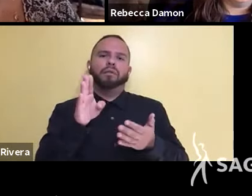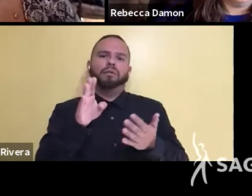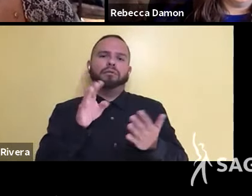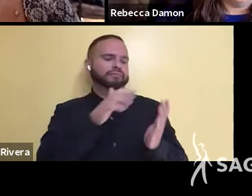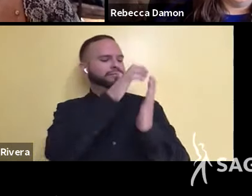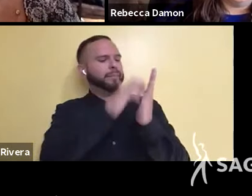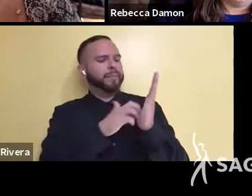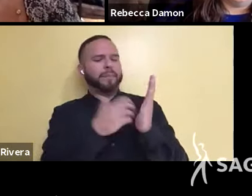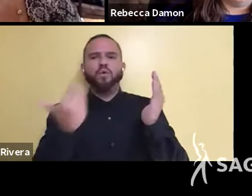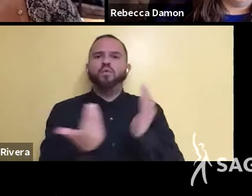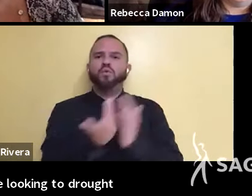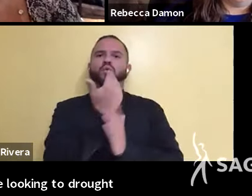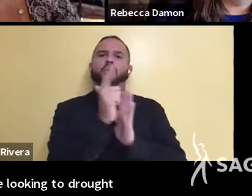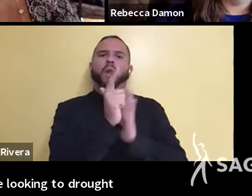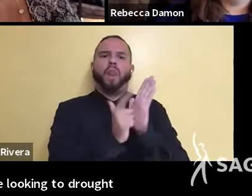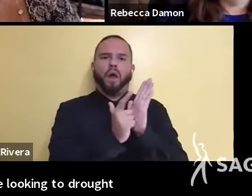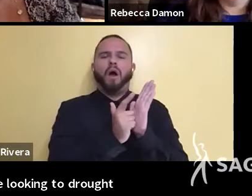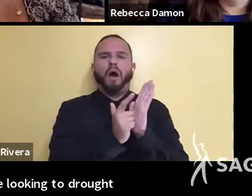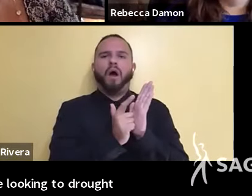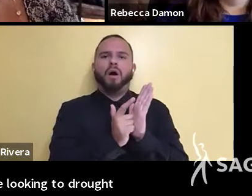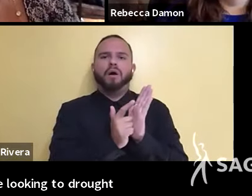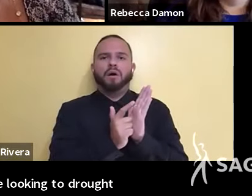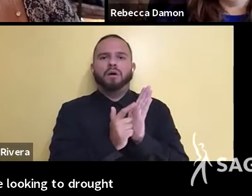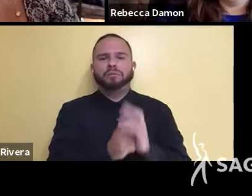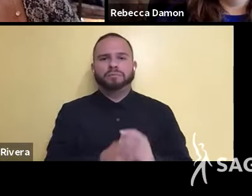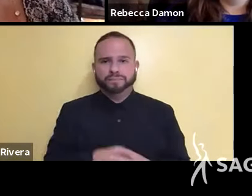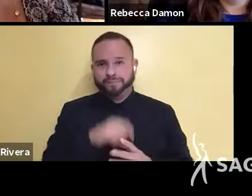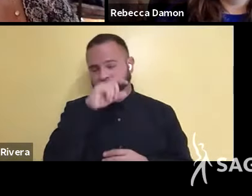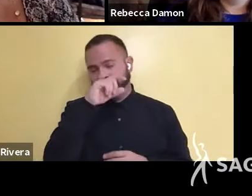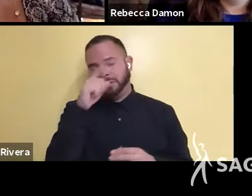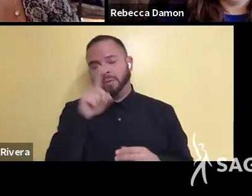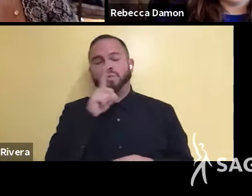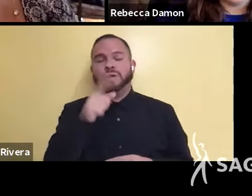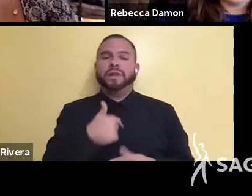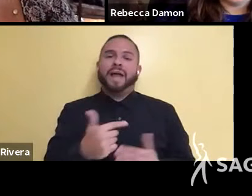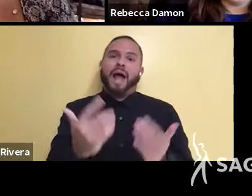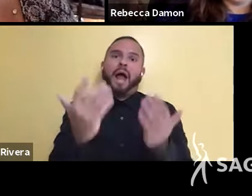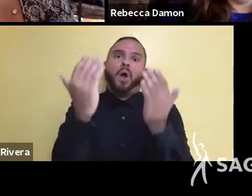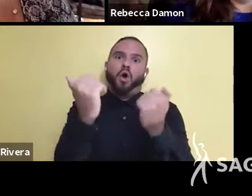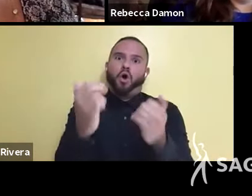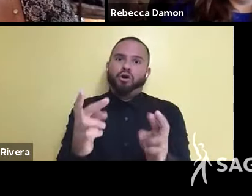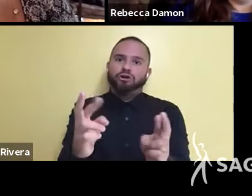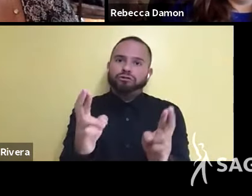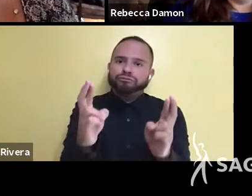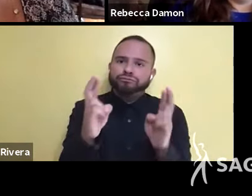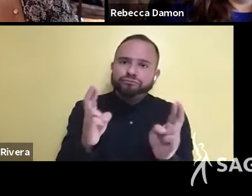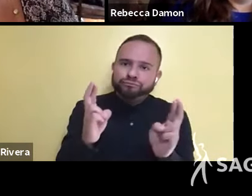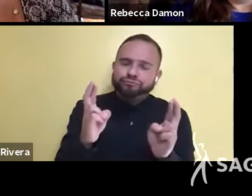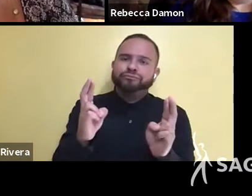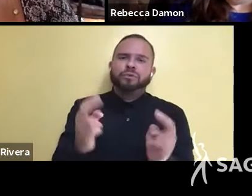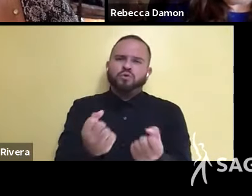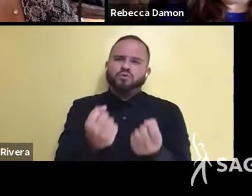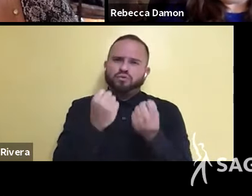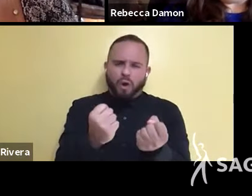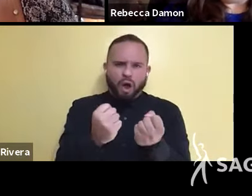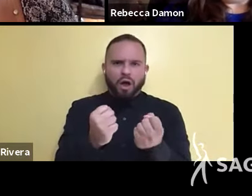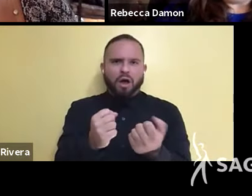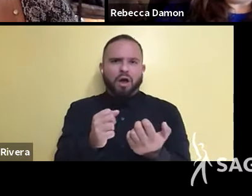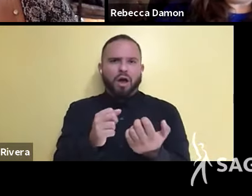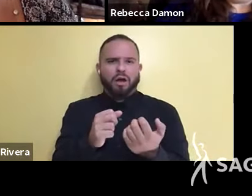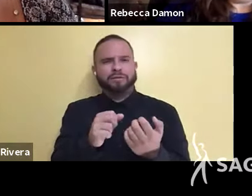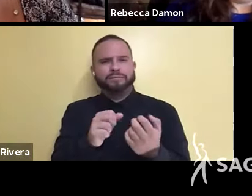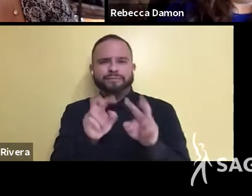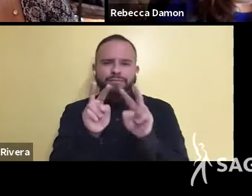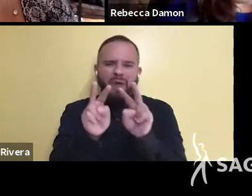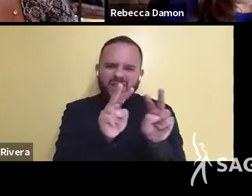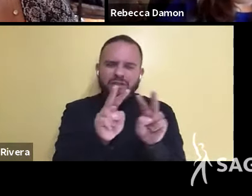this aspect of DMCA. So I hope finally we can get some strong provisions that will require